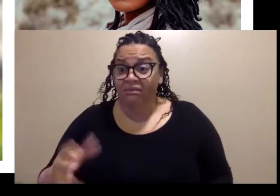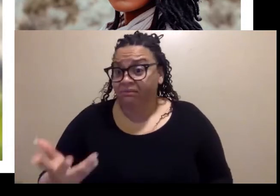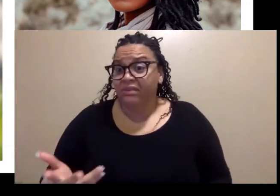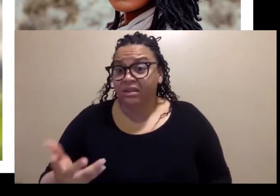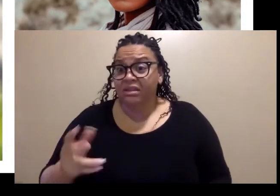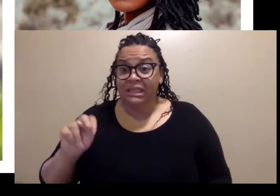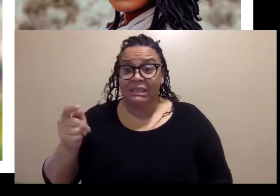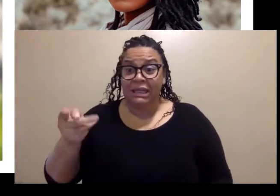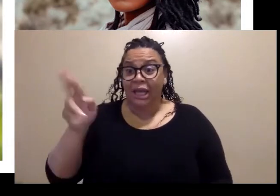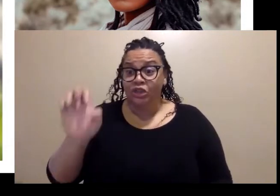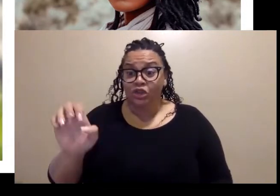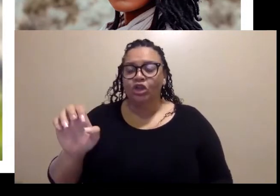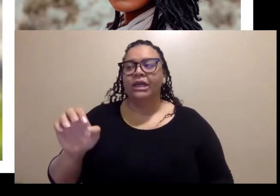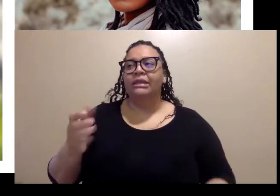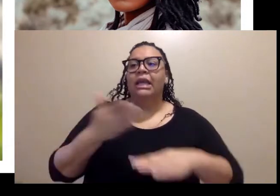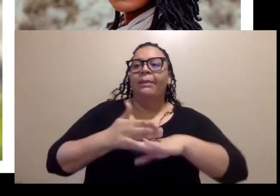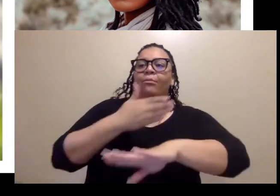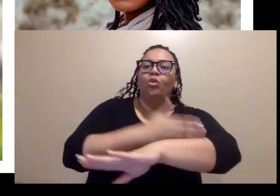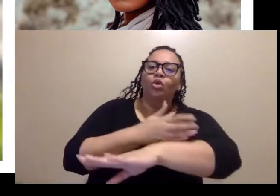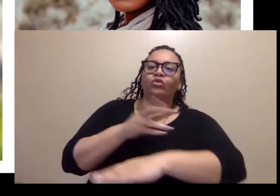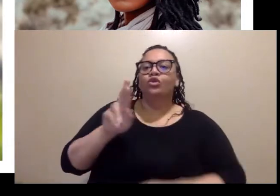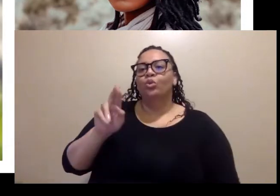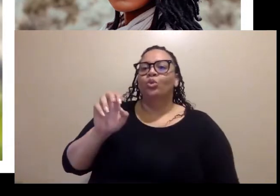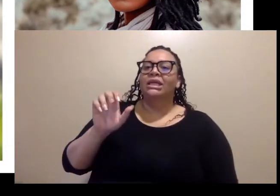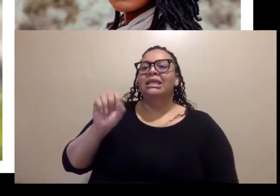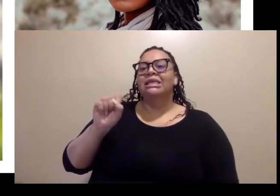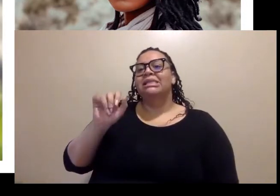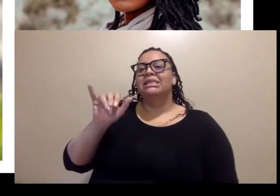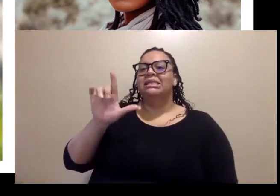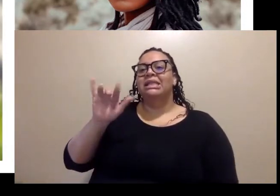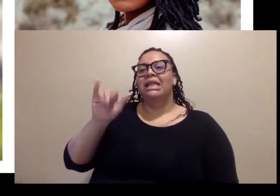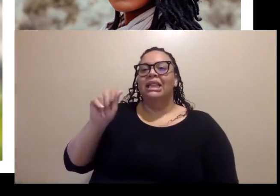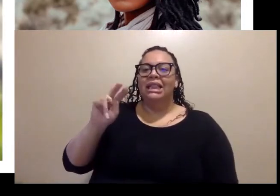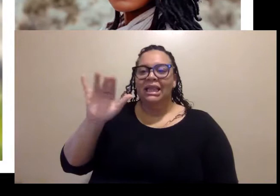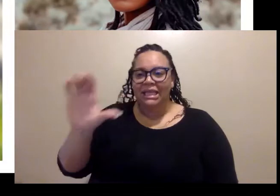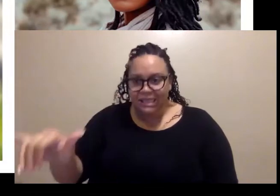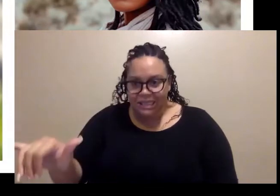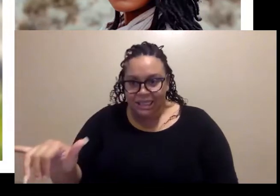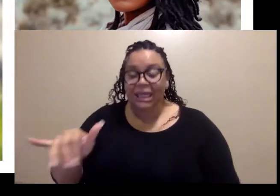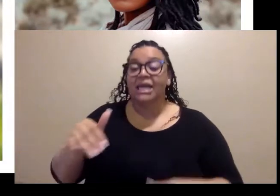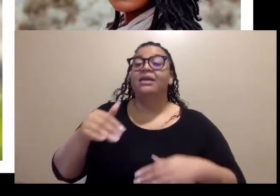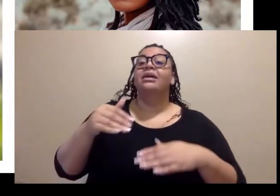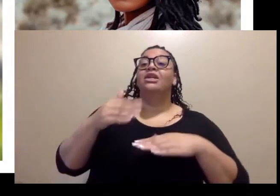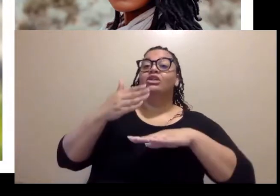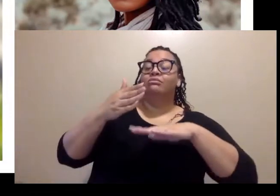improved resiliency. There is a sense of empowerment. It decreases anxiety.